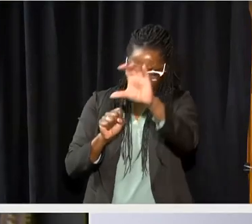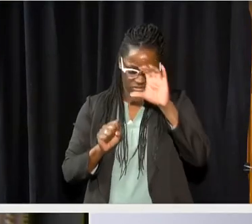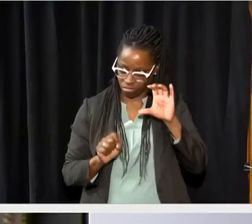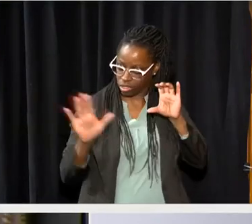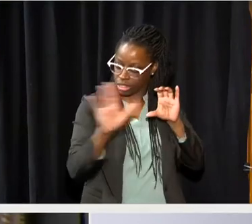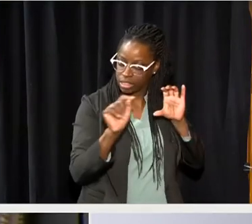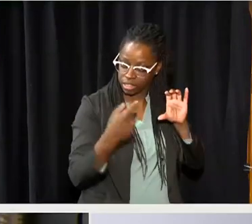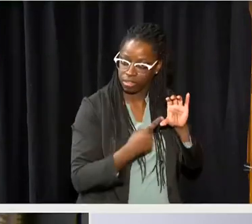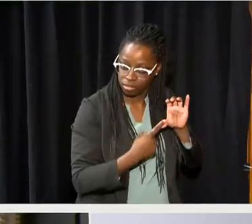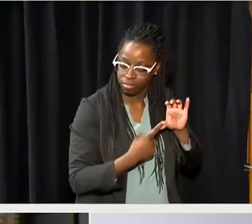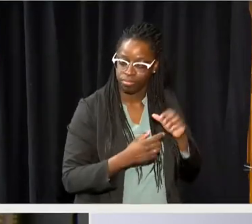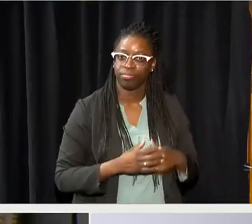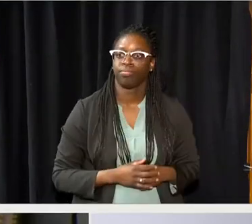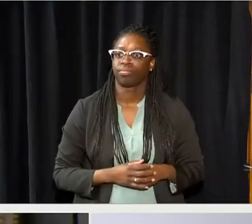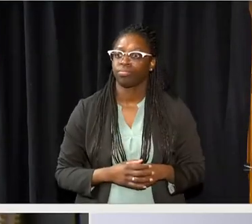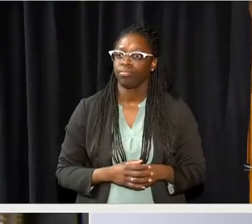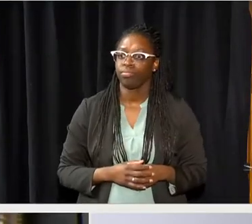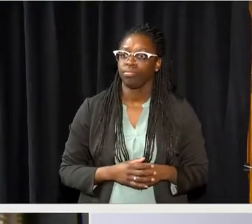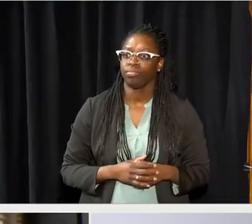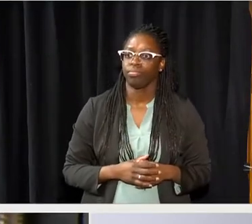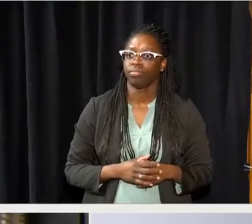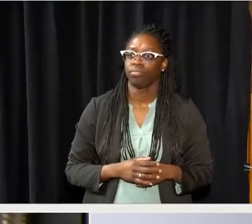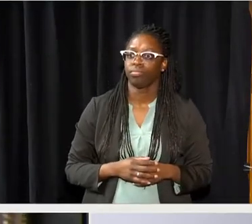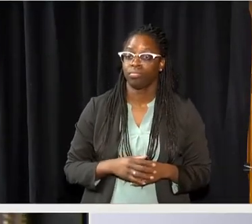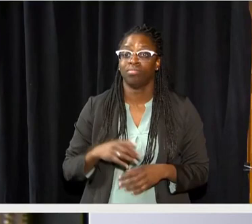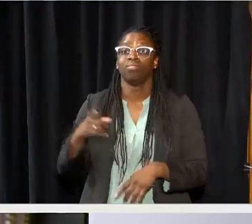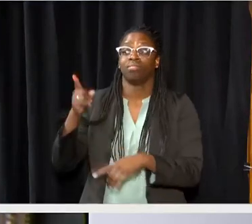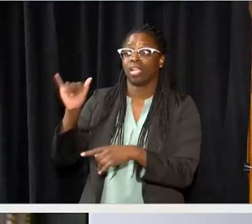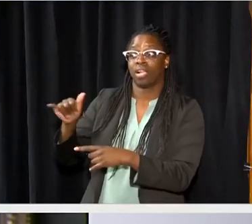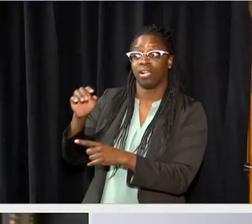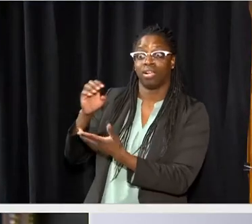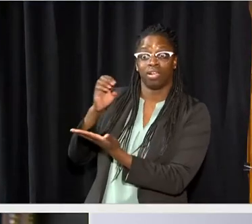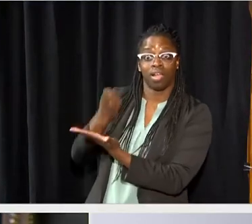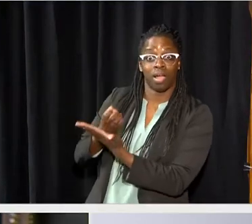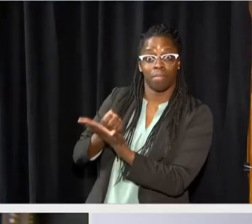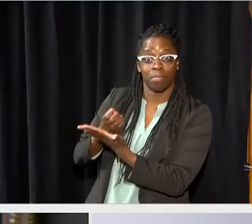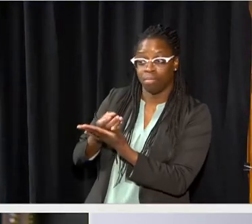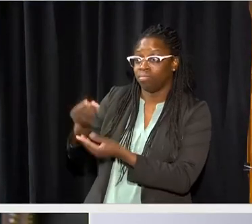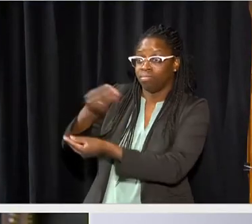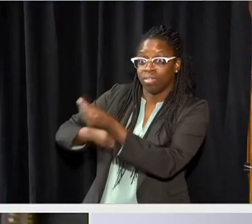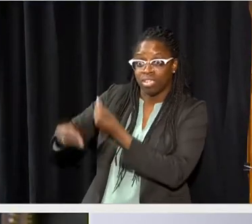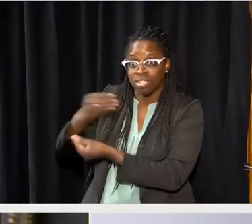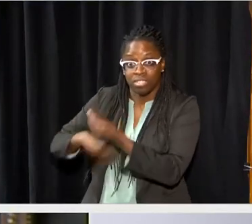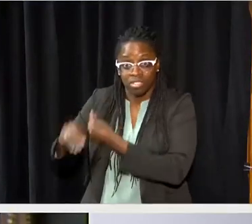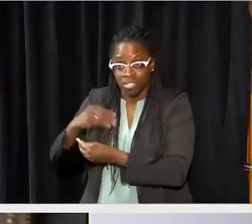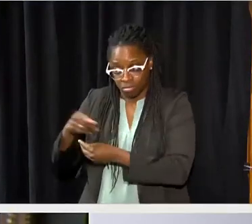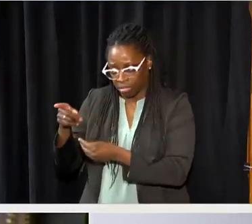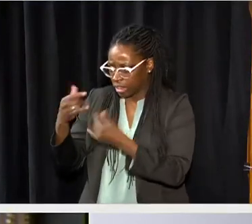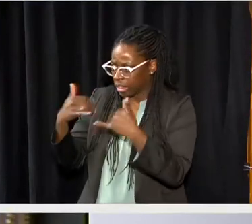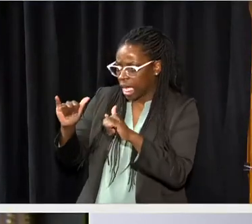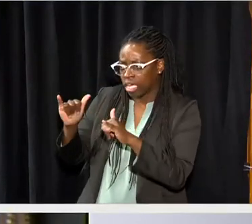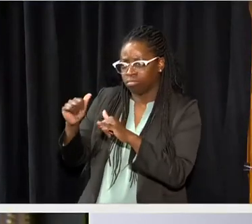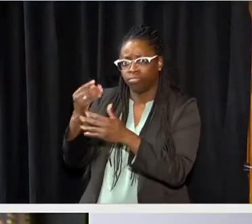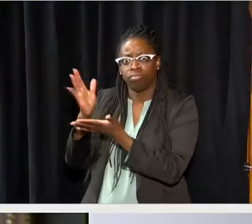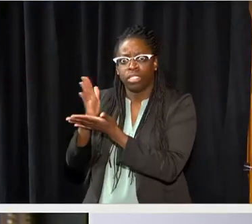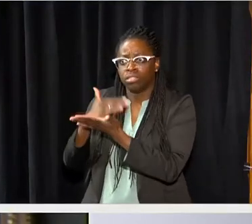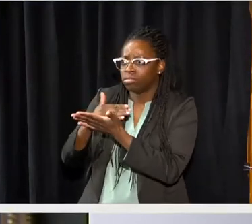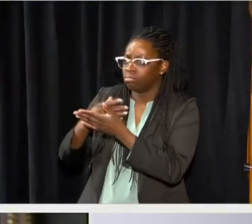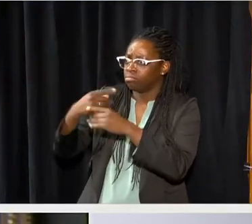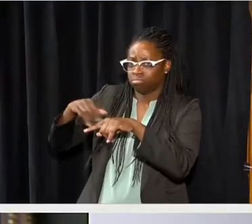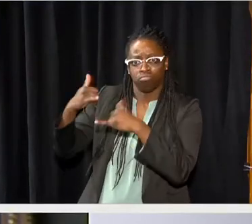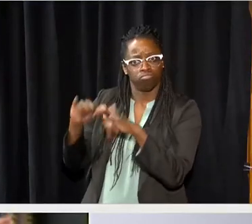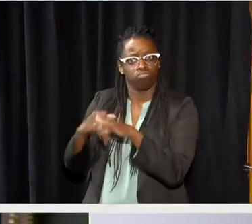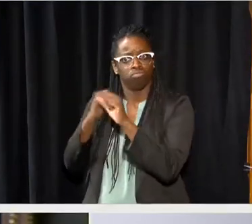do. The good news is that our economy and our fiscal health are strong. Our bond rating